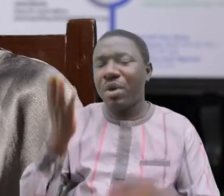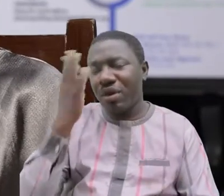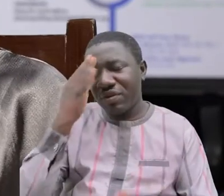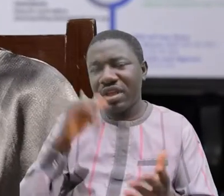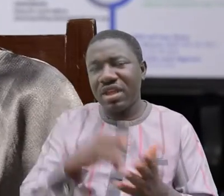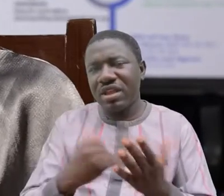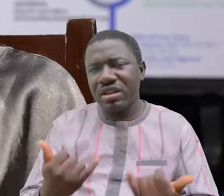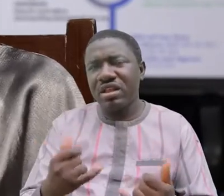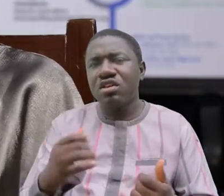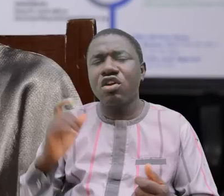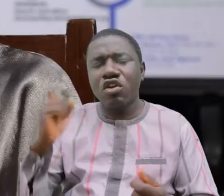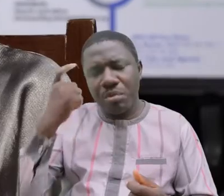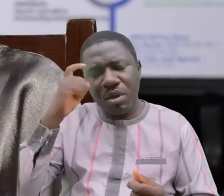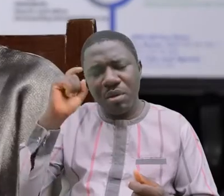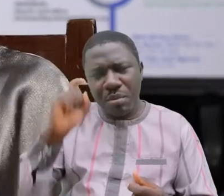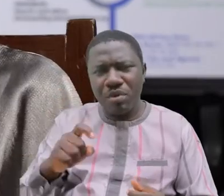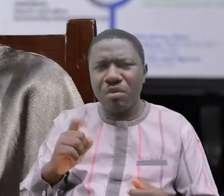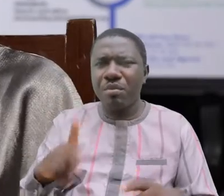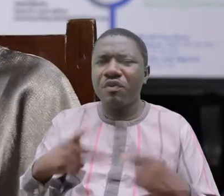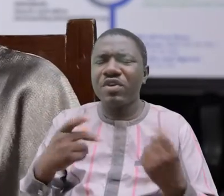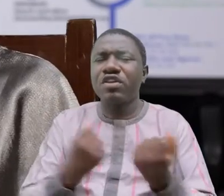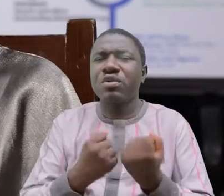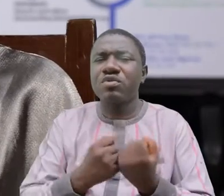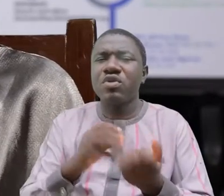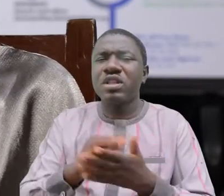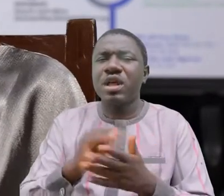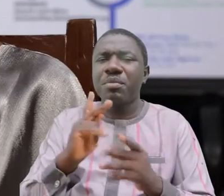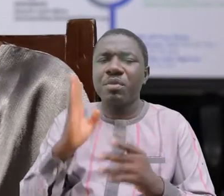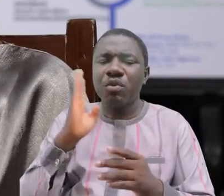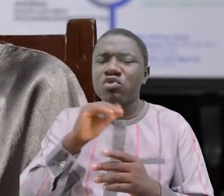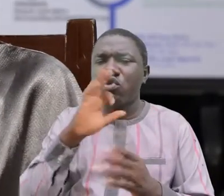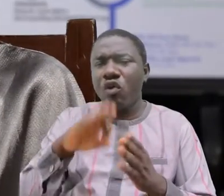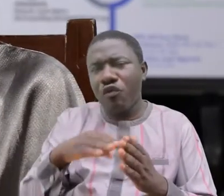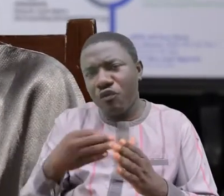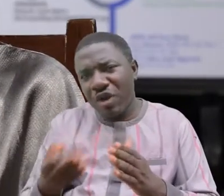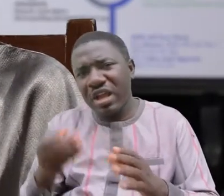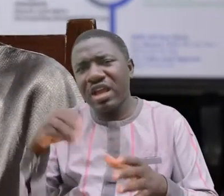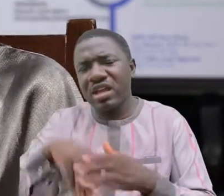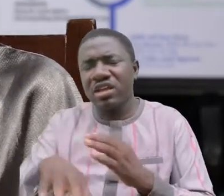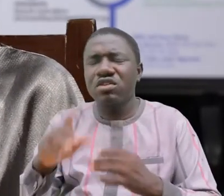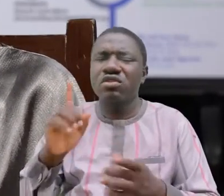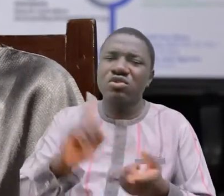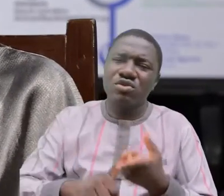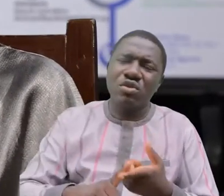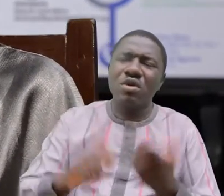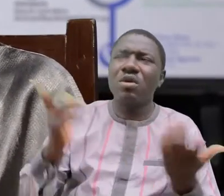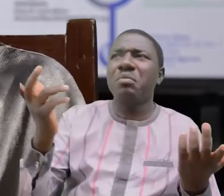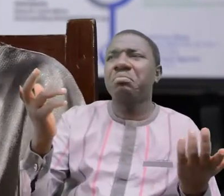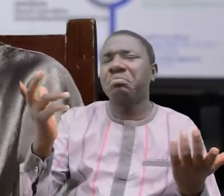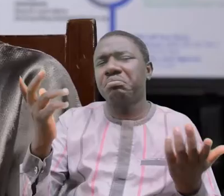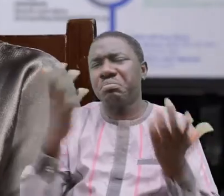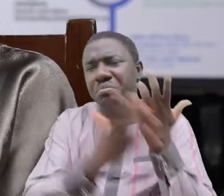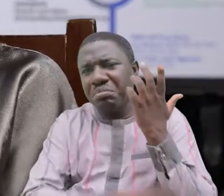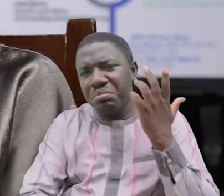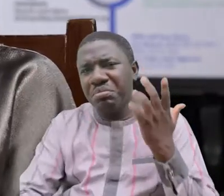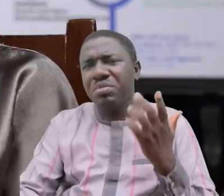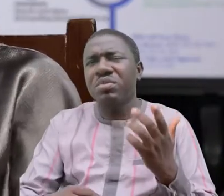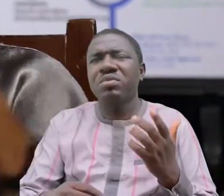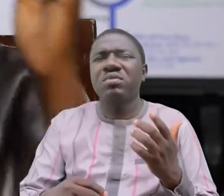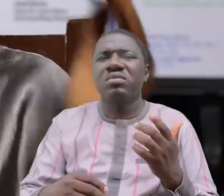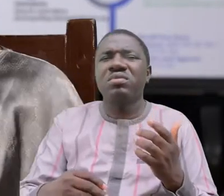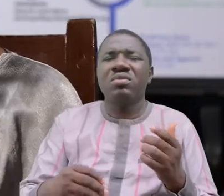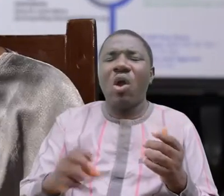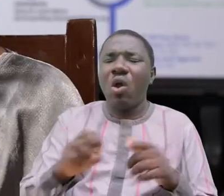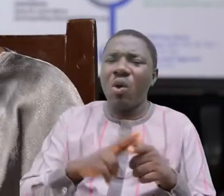that support so that people will not fall into poverty, or could provide a support whereby people can lift people from where they are